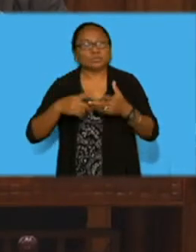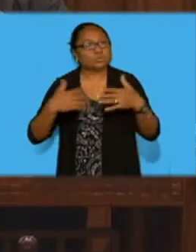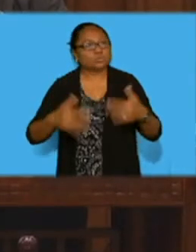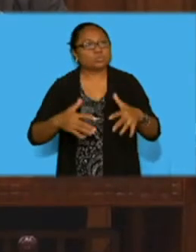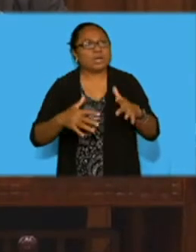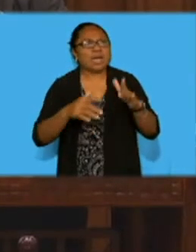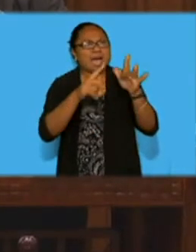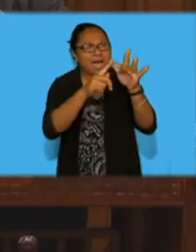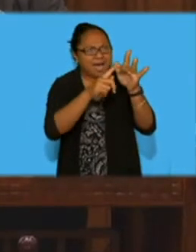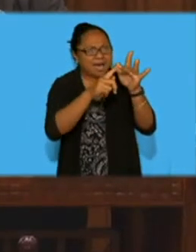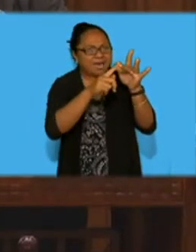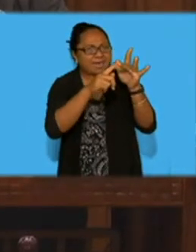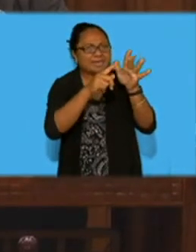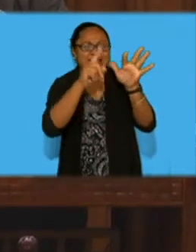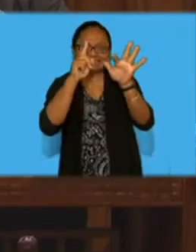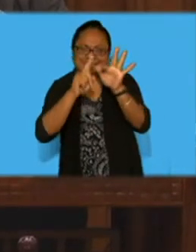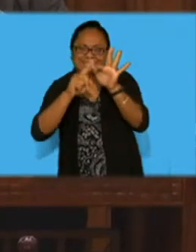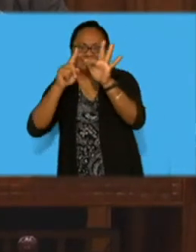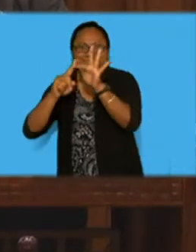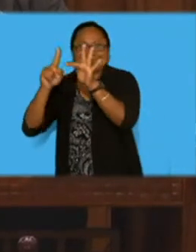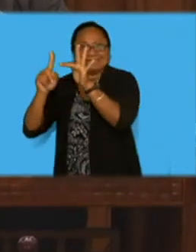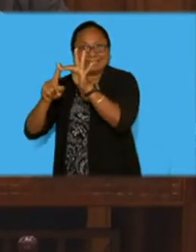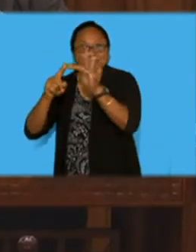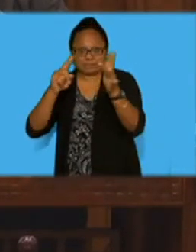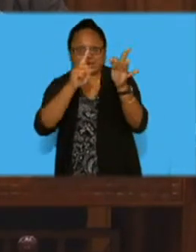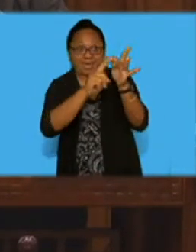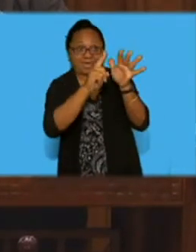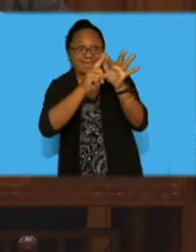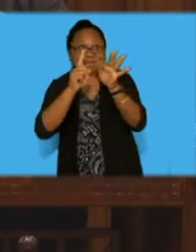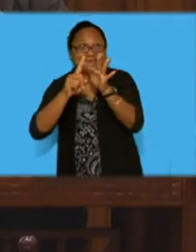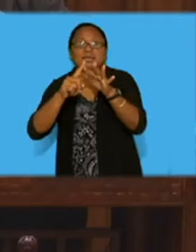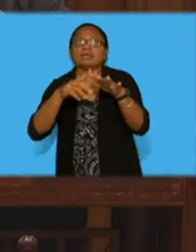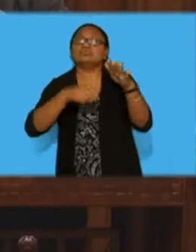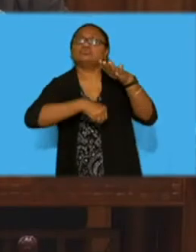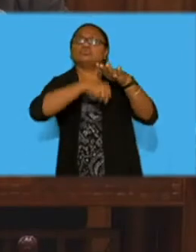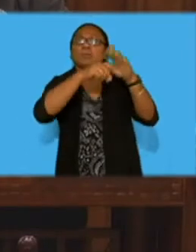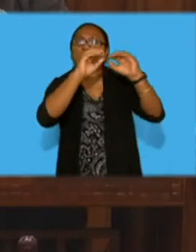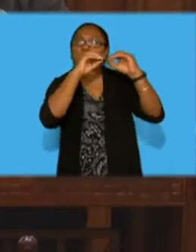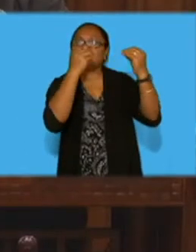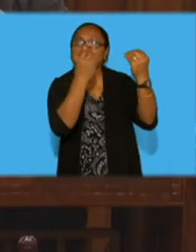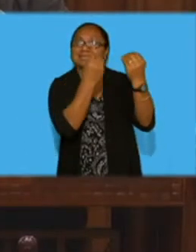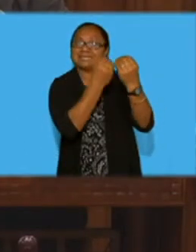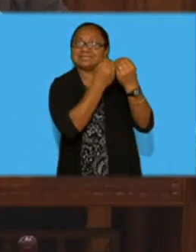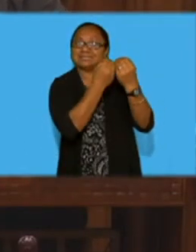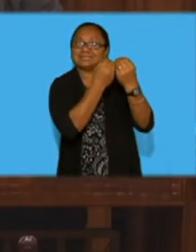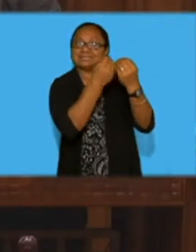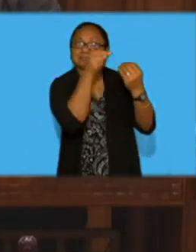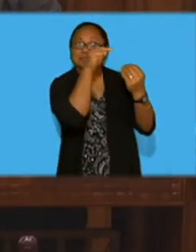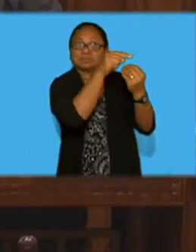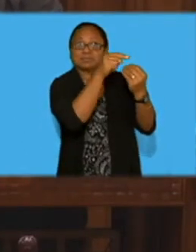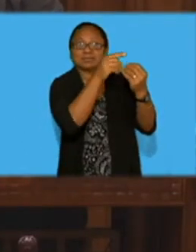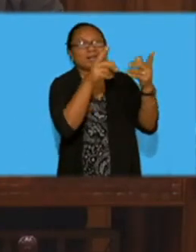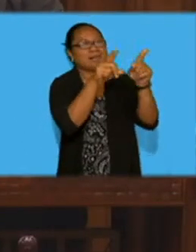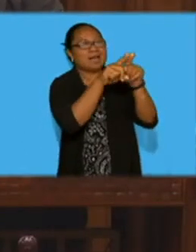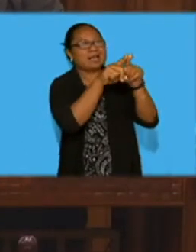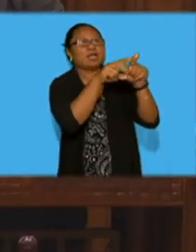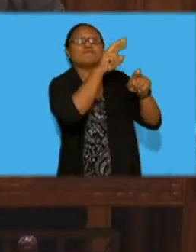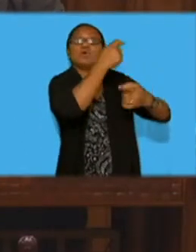IEEE. IEEE, Madam Speaker, is a top forum of top engineering academics, Madam